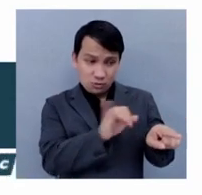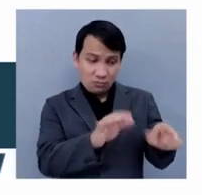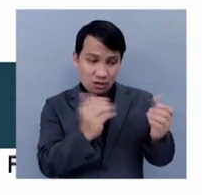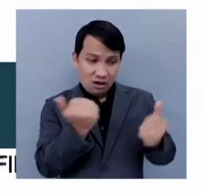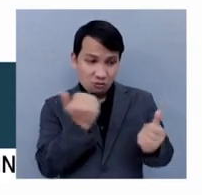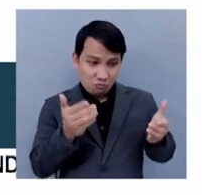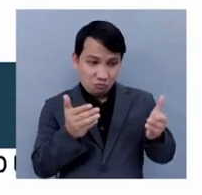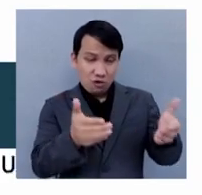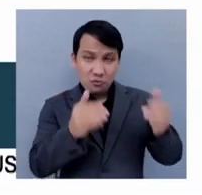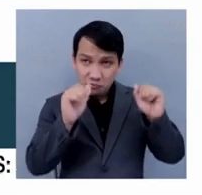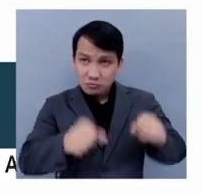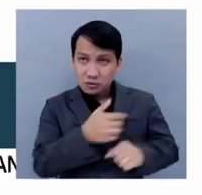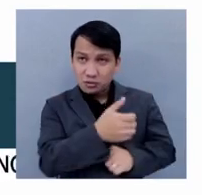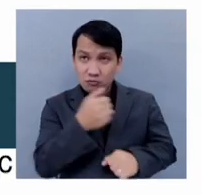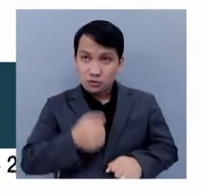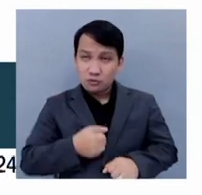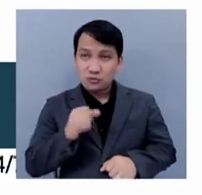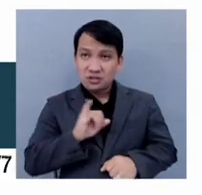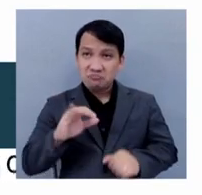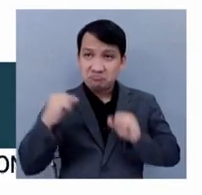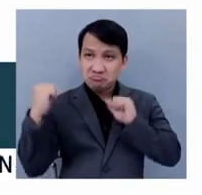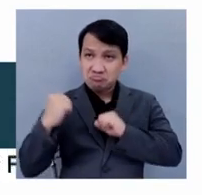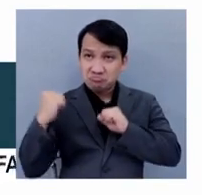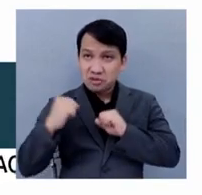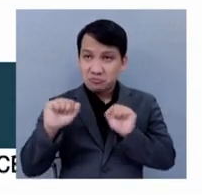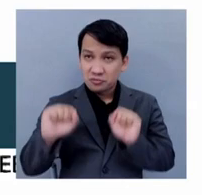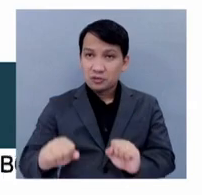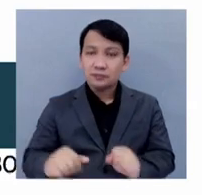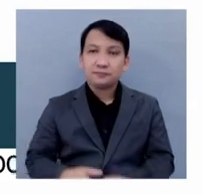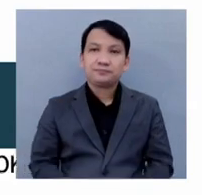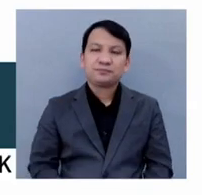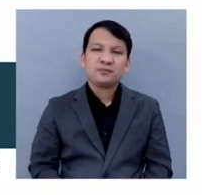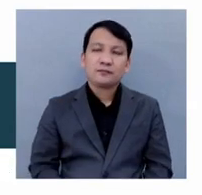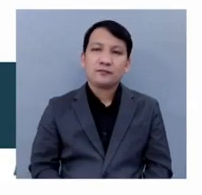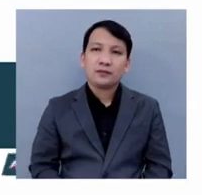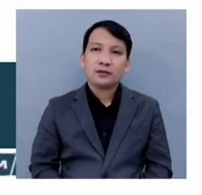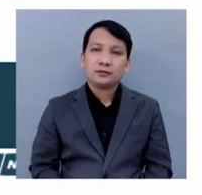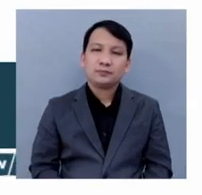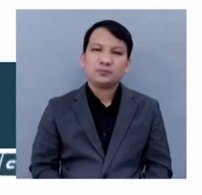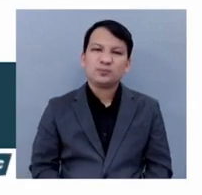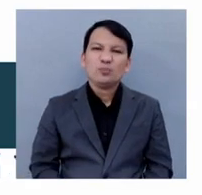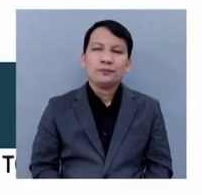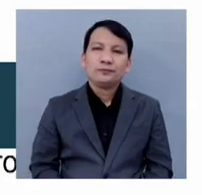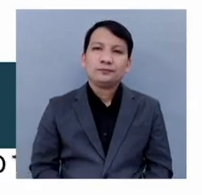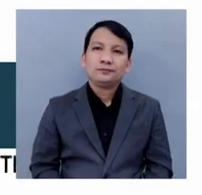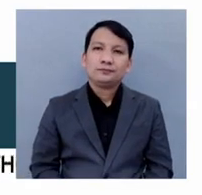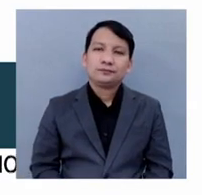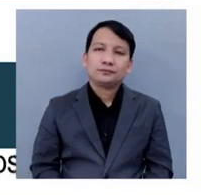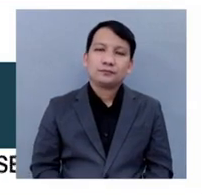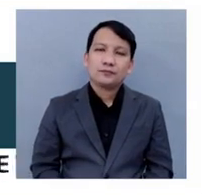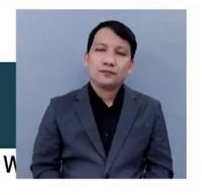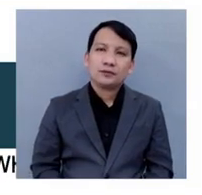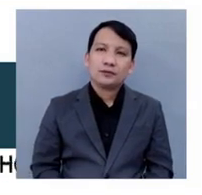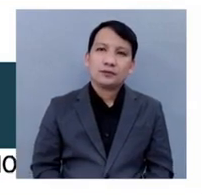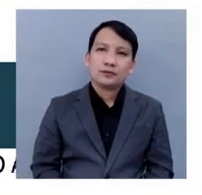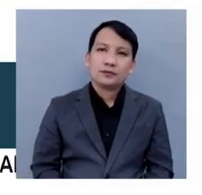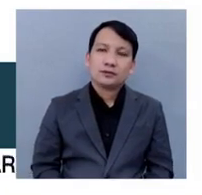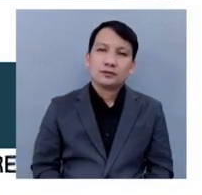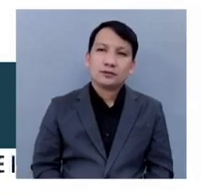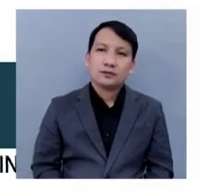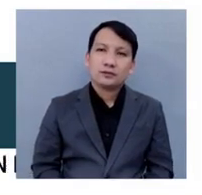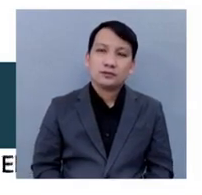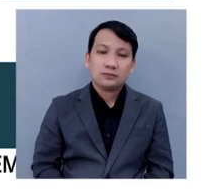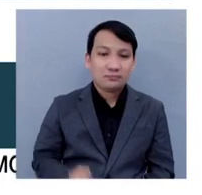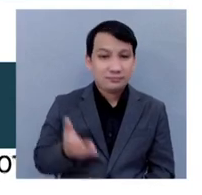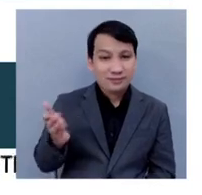and that's through settlement. Go ahead. No, this defeatism is precisely what leads to